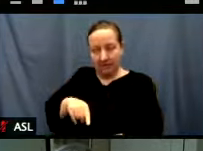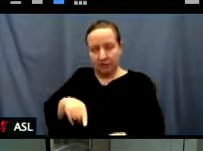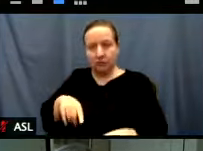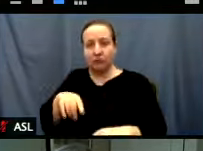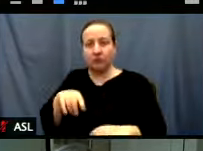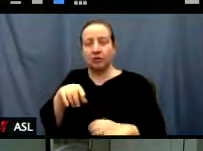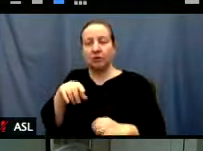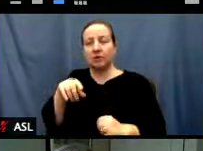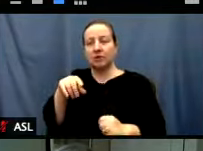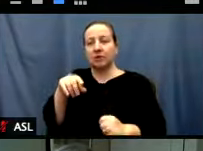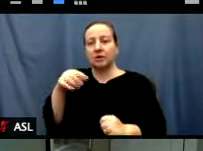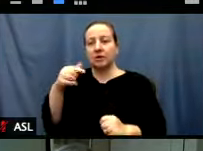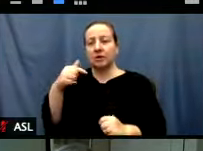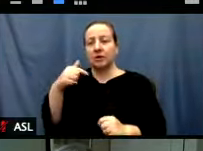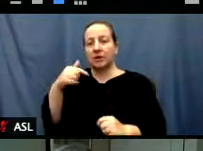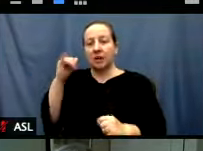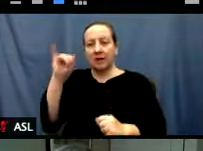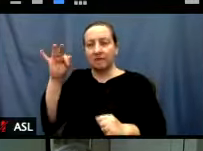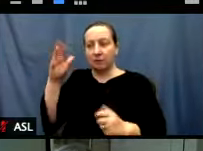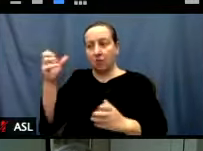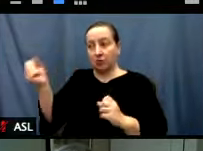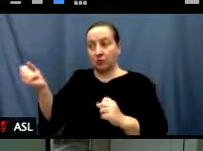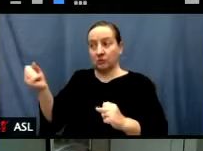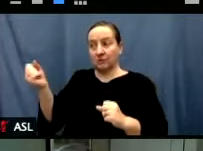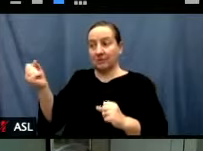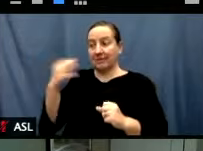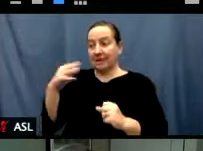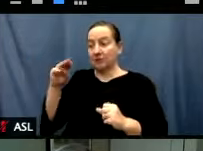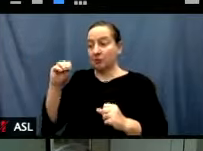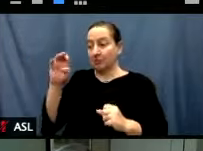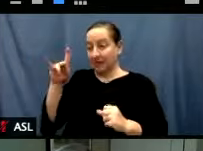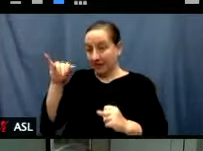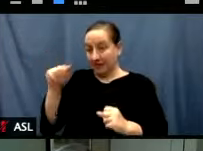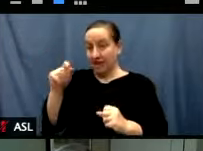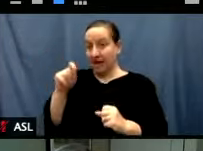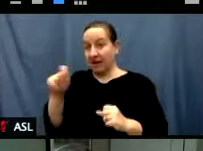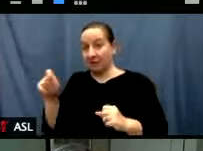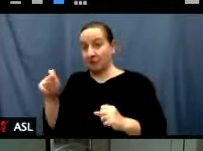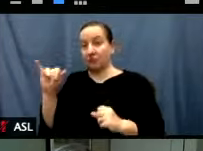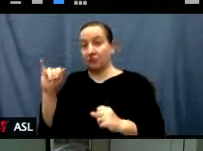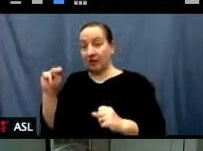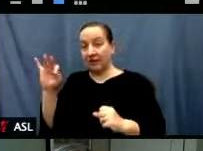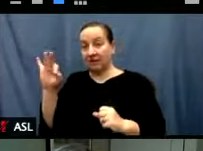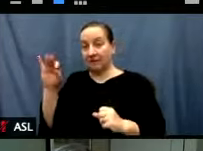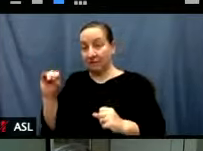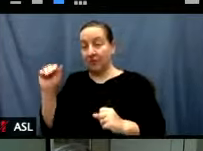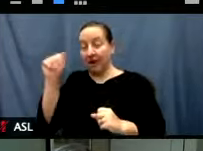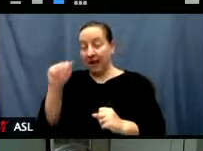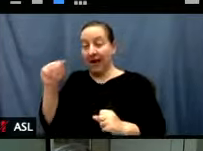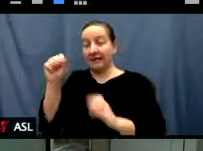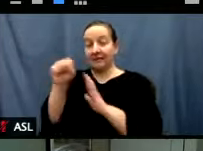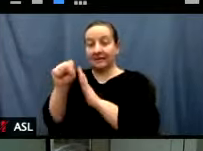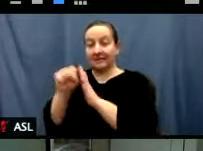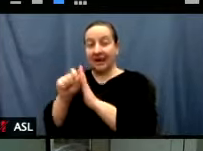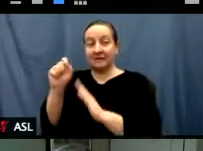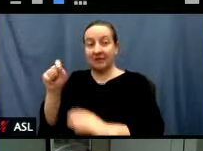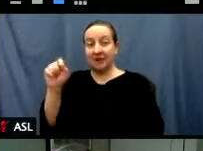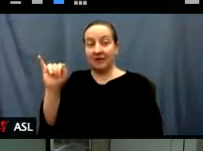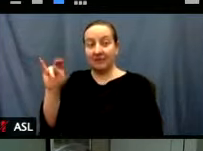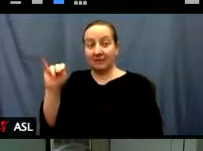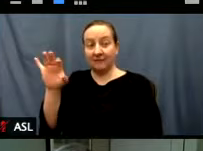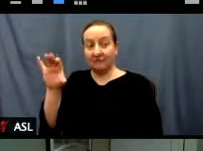And so if you want to shoot those over to media_info at state.co.us, then we can